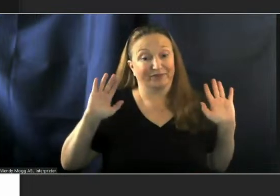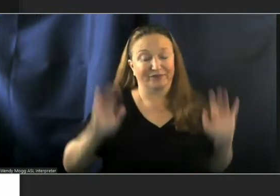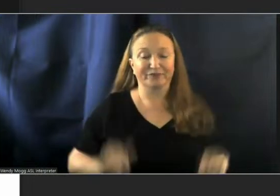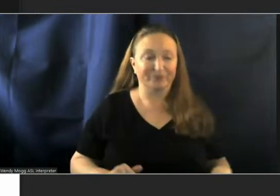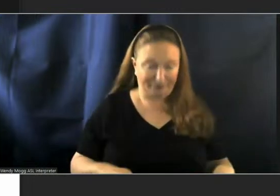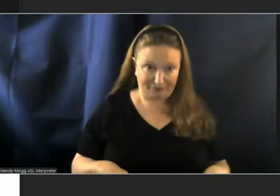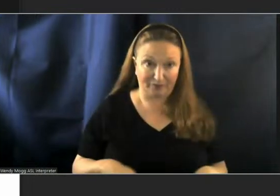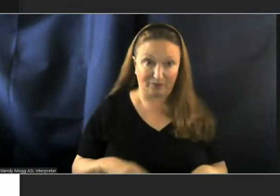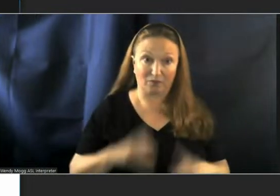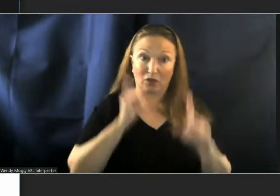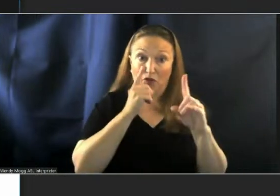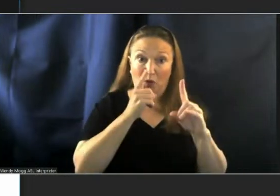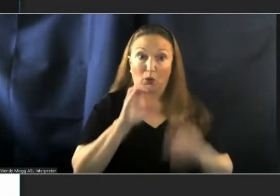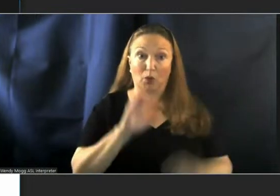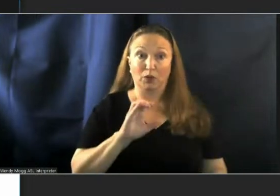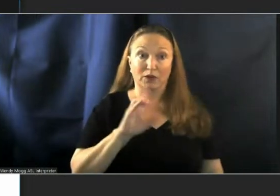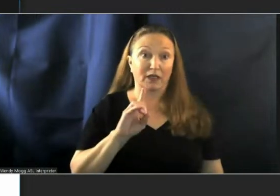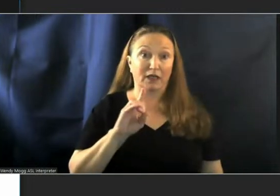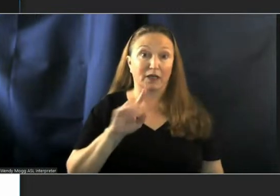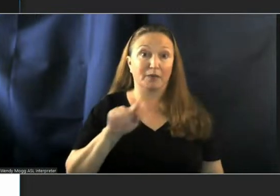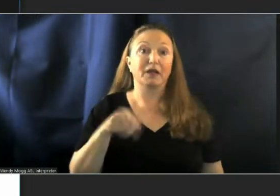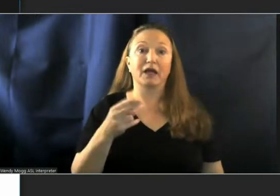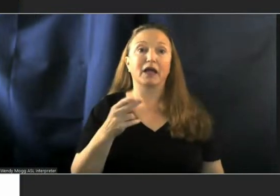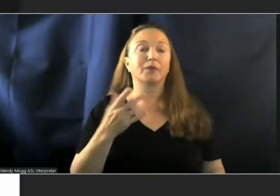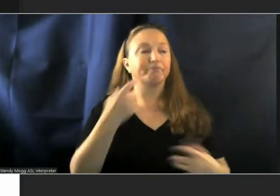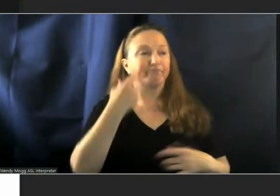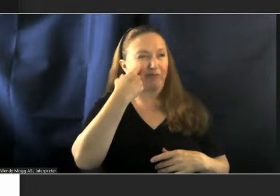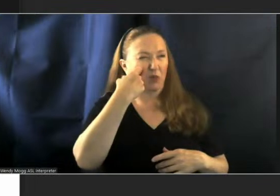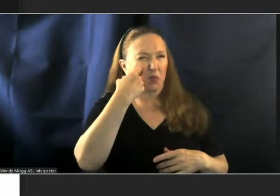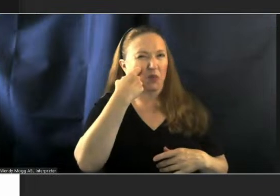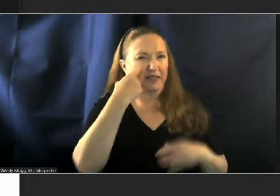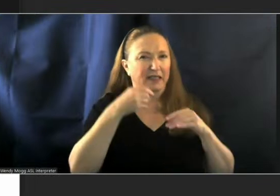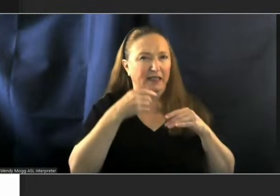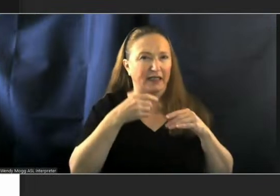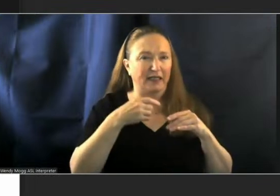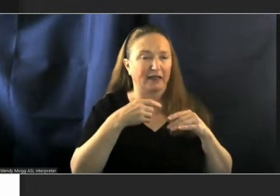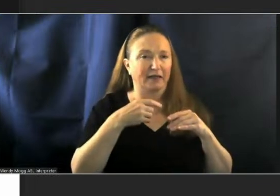the CDPH very recently released just a few days ago